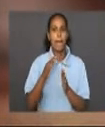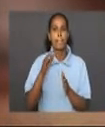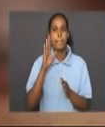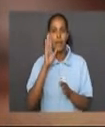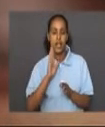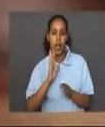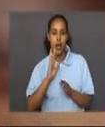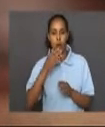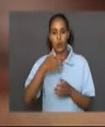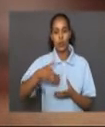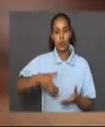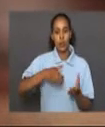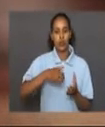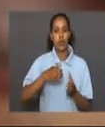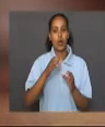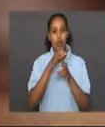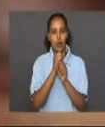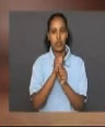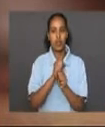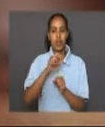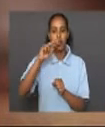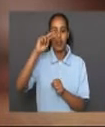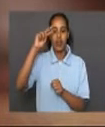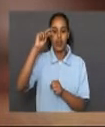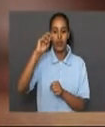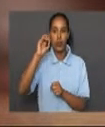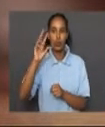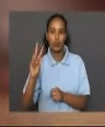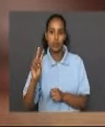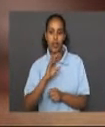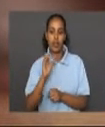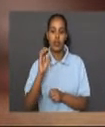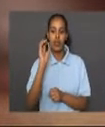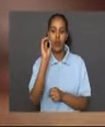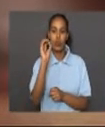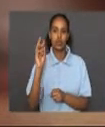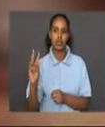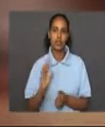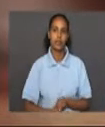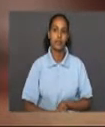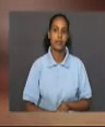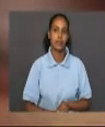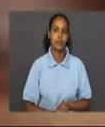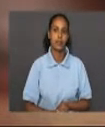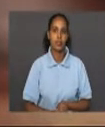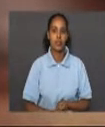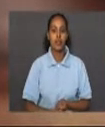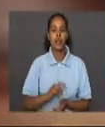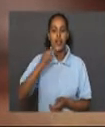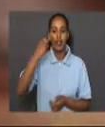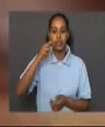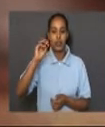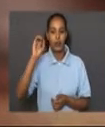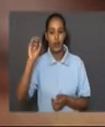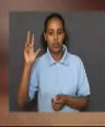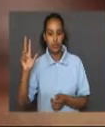liquid containing the products nitrogen dioxide and oxygen. Nitric